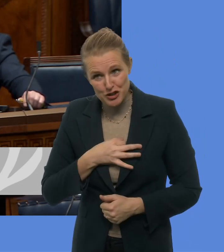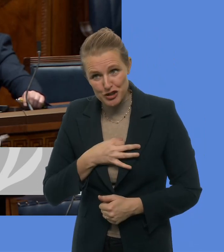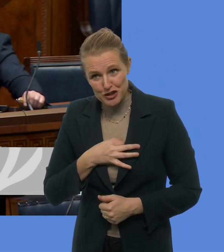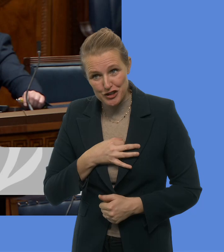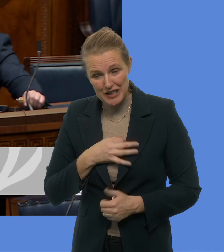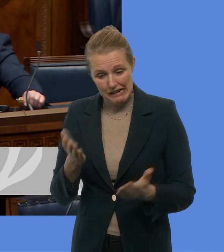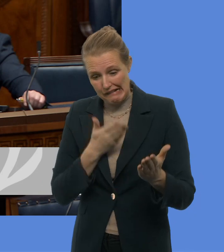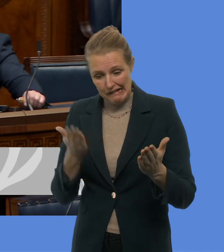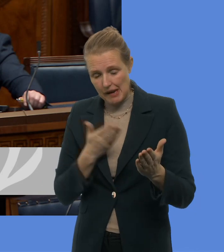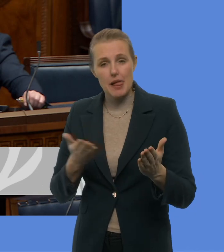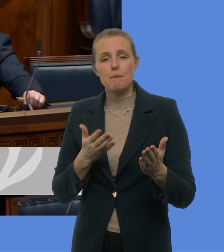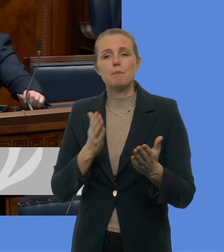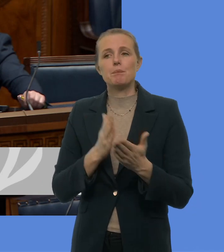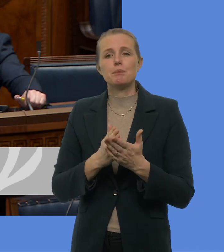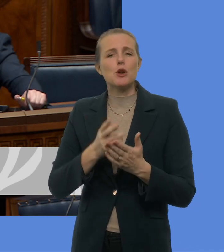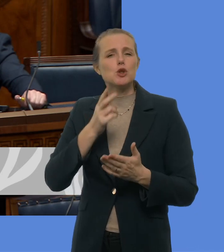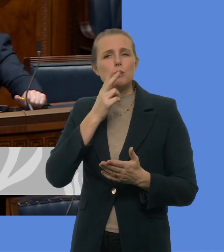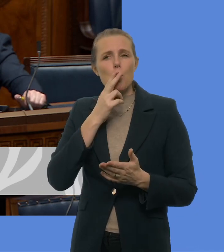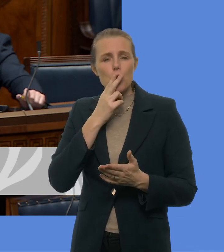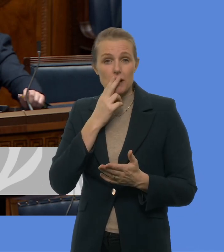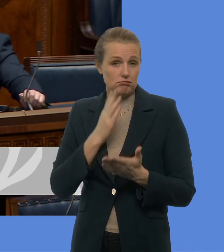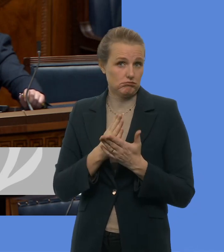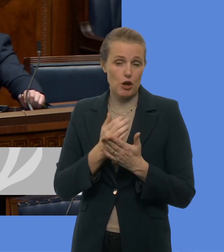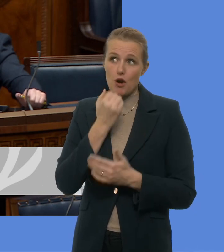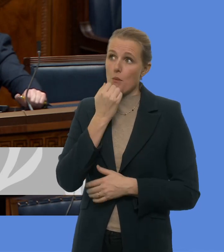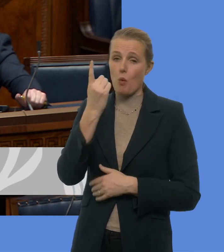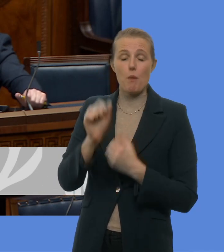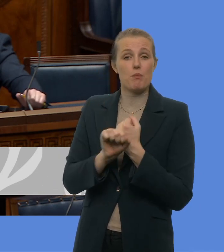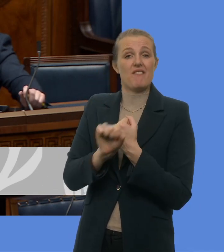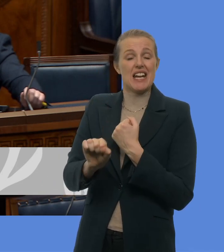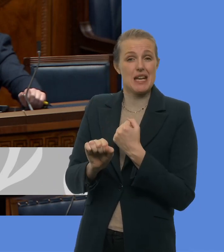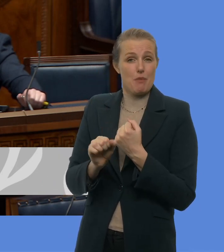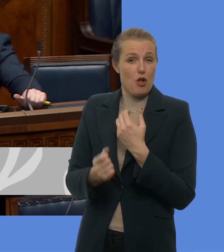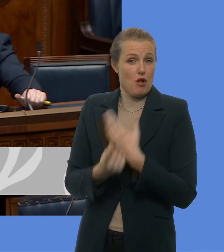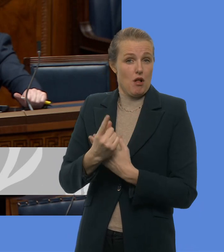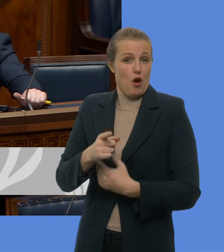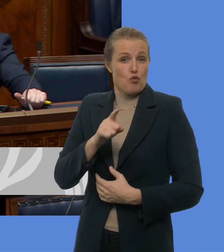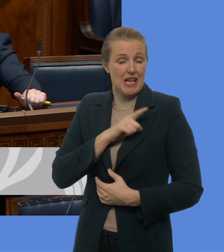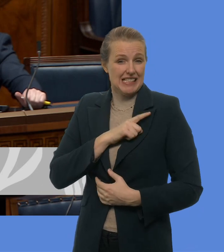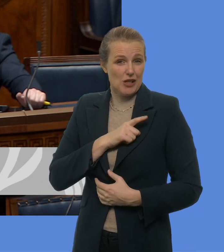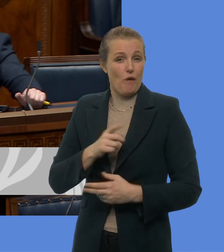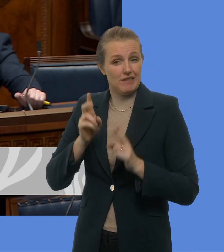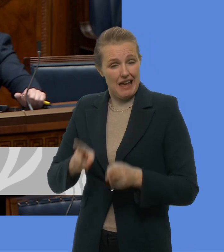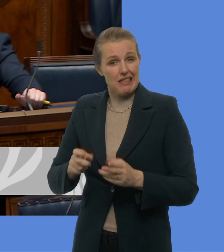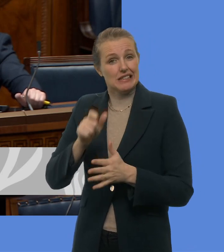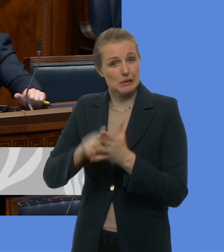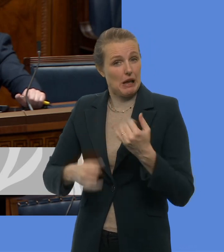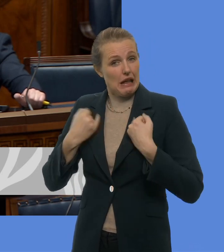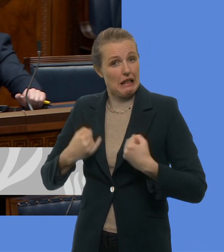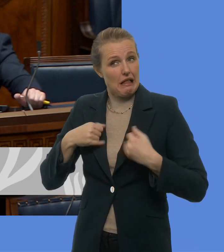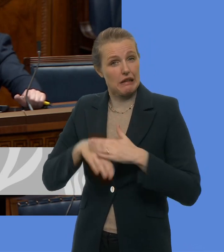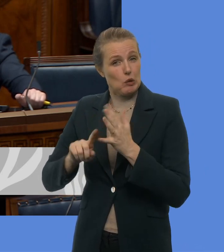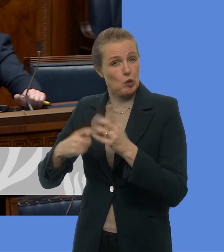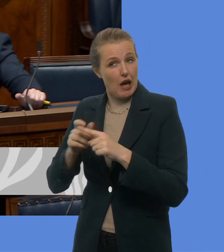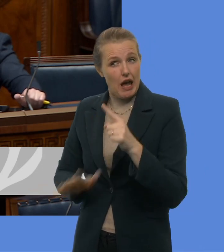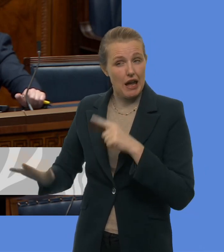And smoking, as you will know, is the #1 preventable cause of death, disability and ill health in the UK. Here in Northern Ireland,